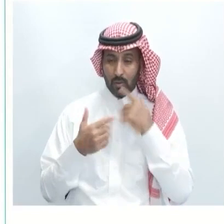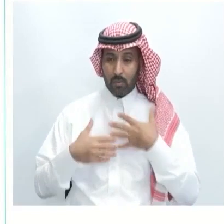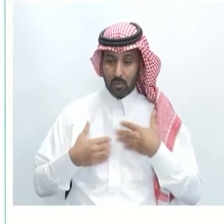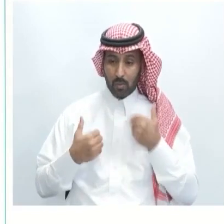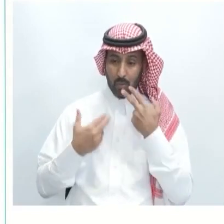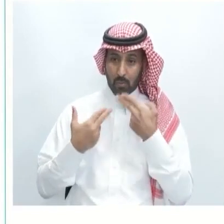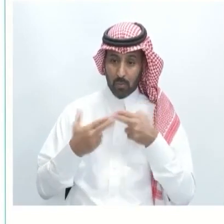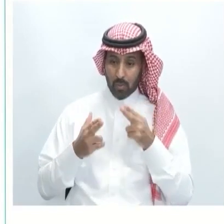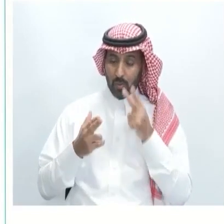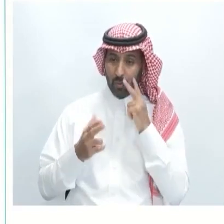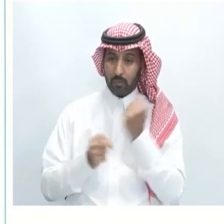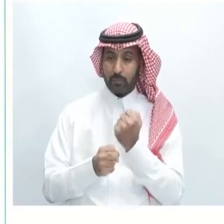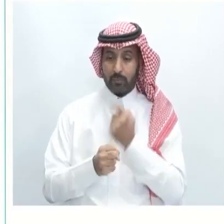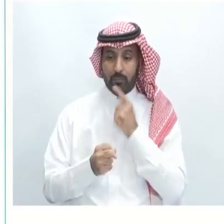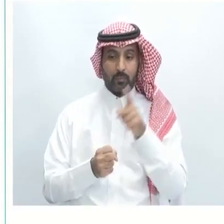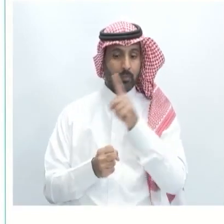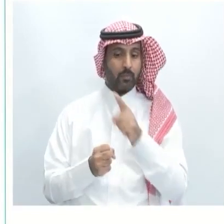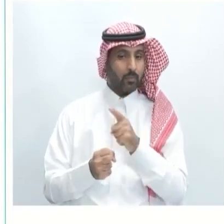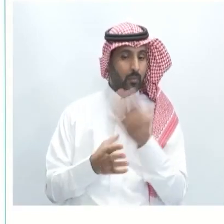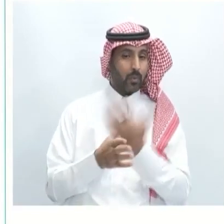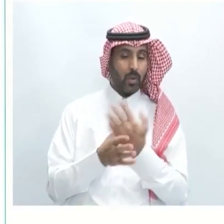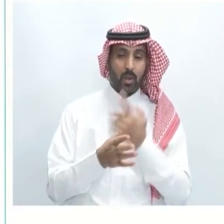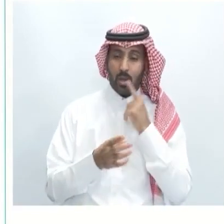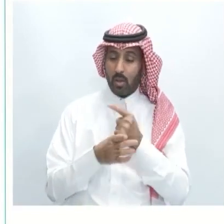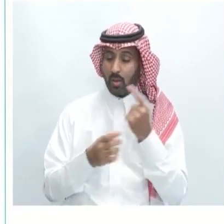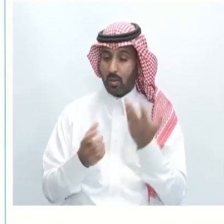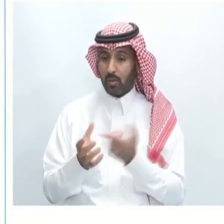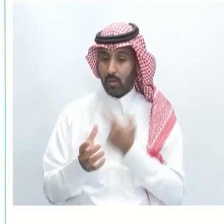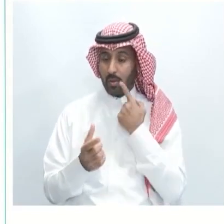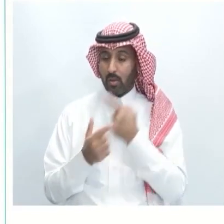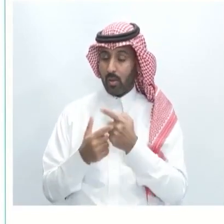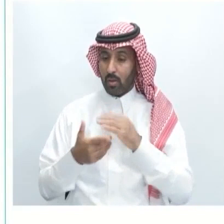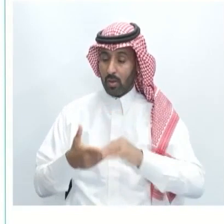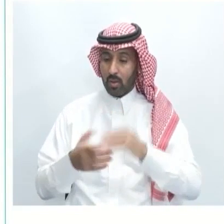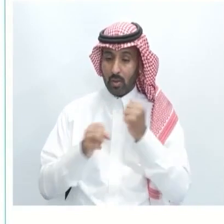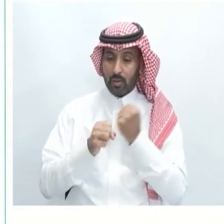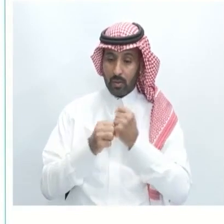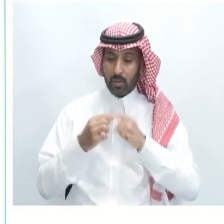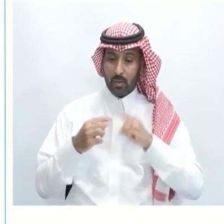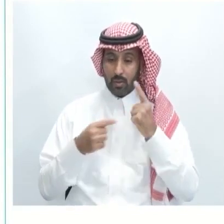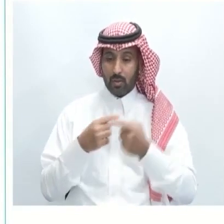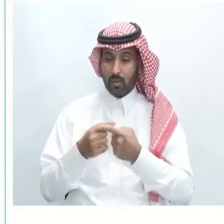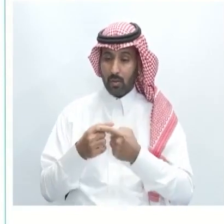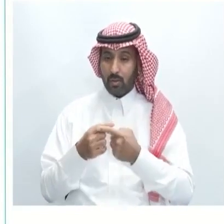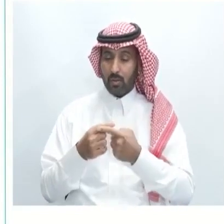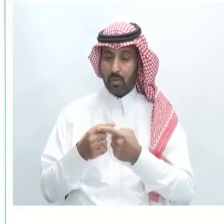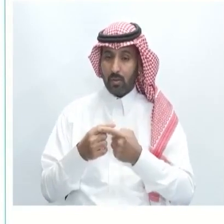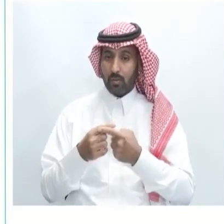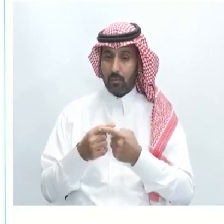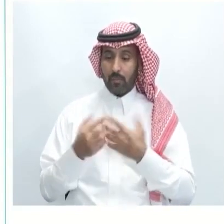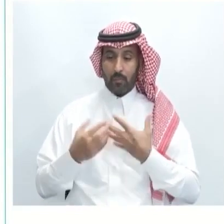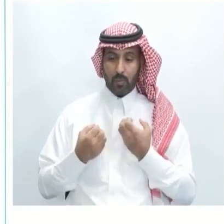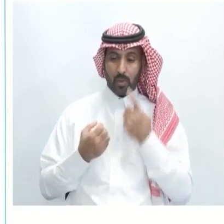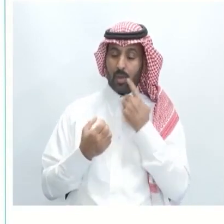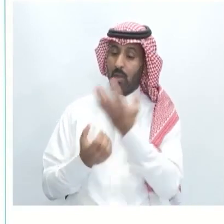satisfaction rating. When questioned about the cause of their job satisfaction, social workers often cited the immense satisfaction gained